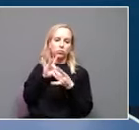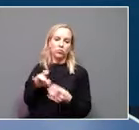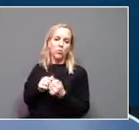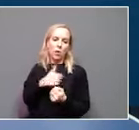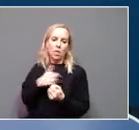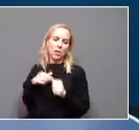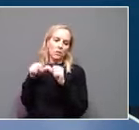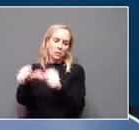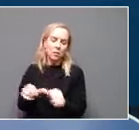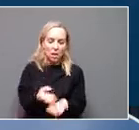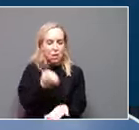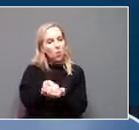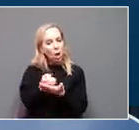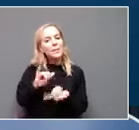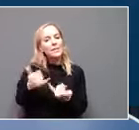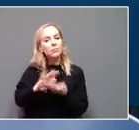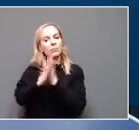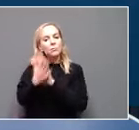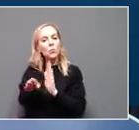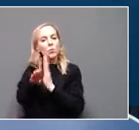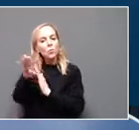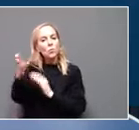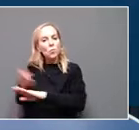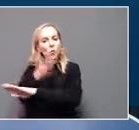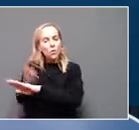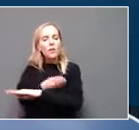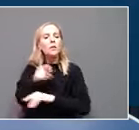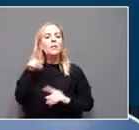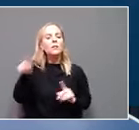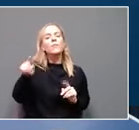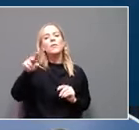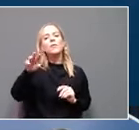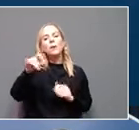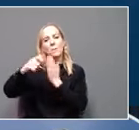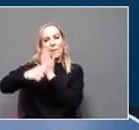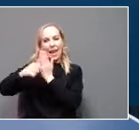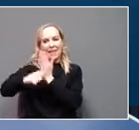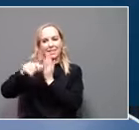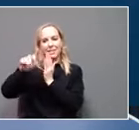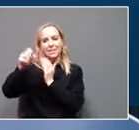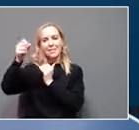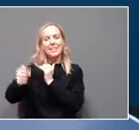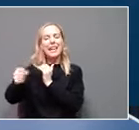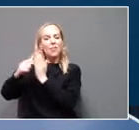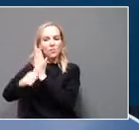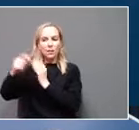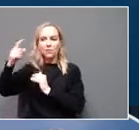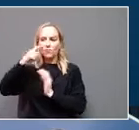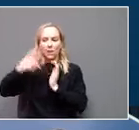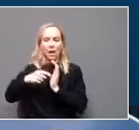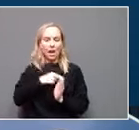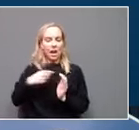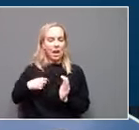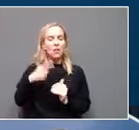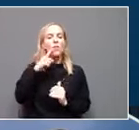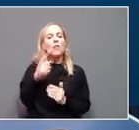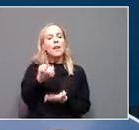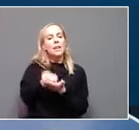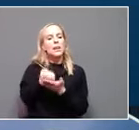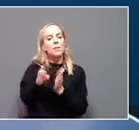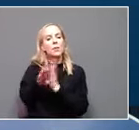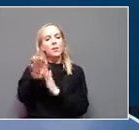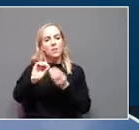continues to improve, Site Selection Magazine ranking us atop of the South Central region for economic development and number 3 in